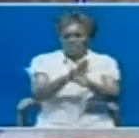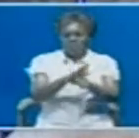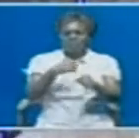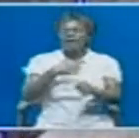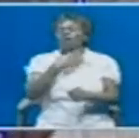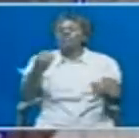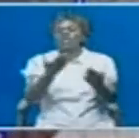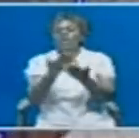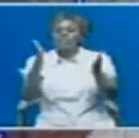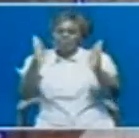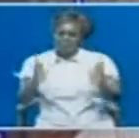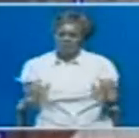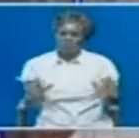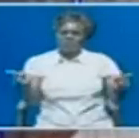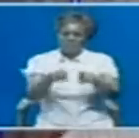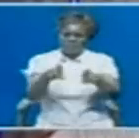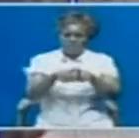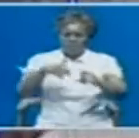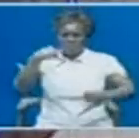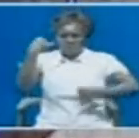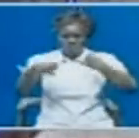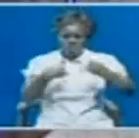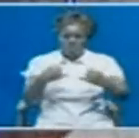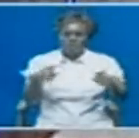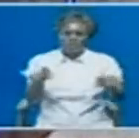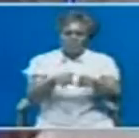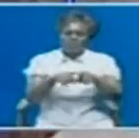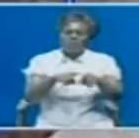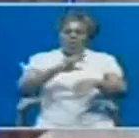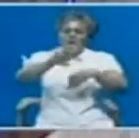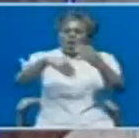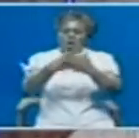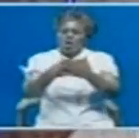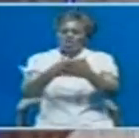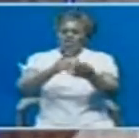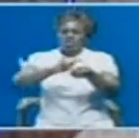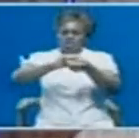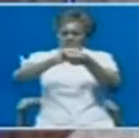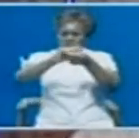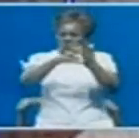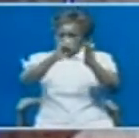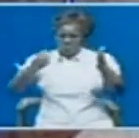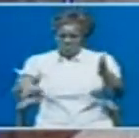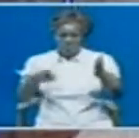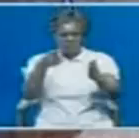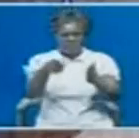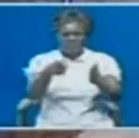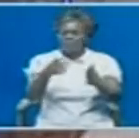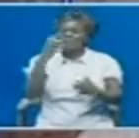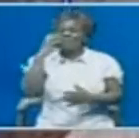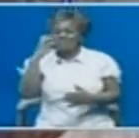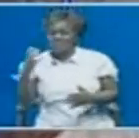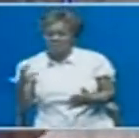for anybody, for that matter. And the way and the manner that all these things were taken away from me is very, very